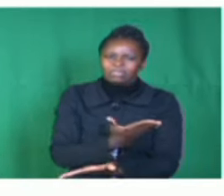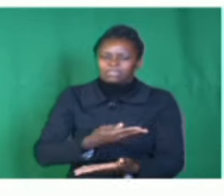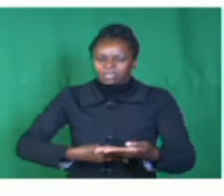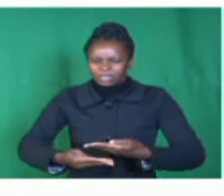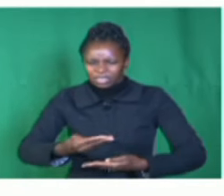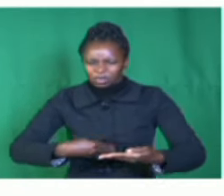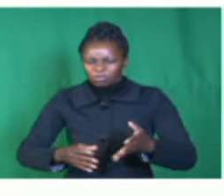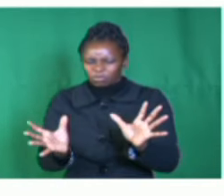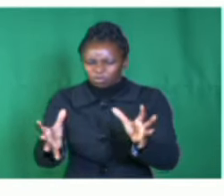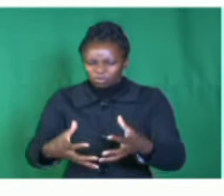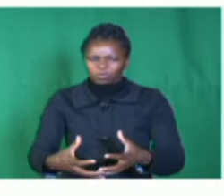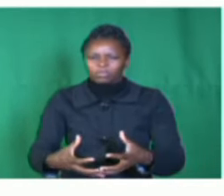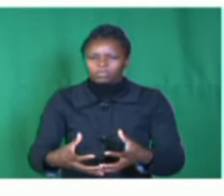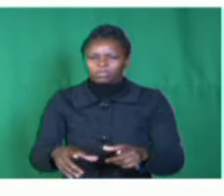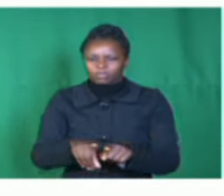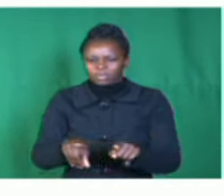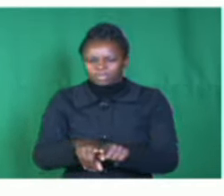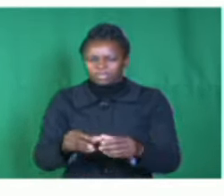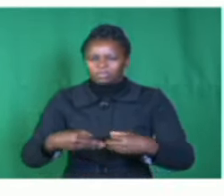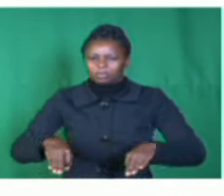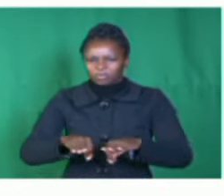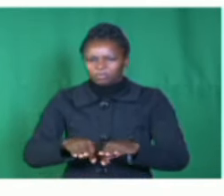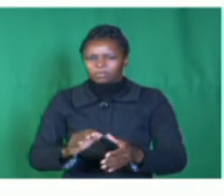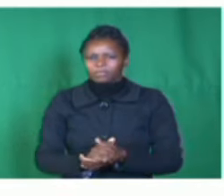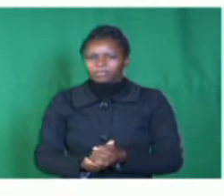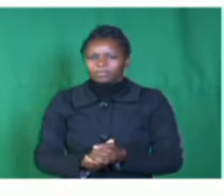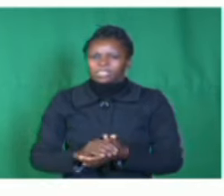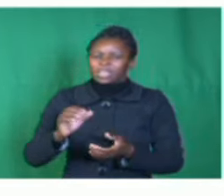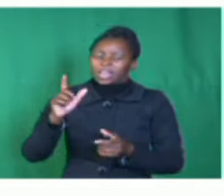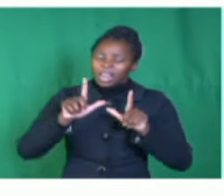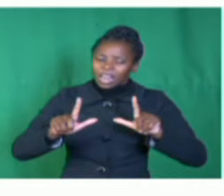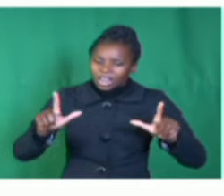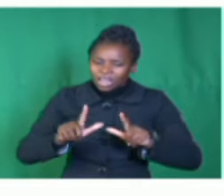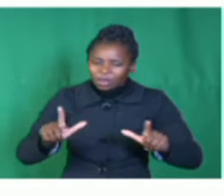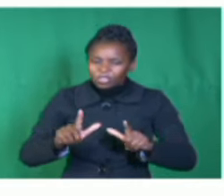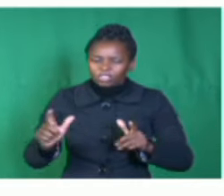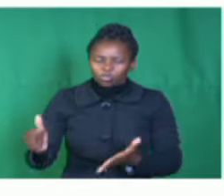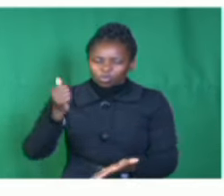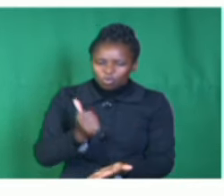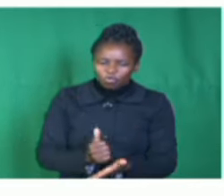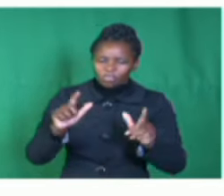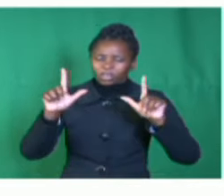in the same origin, and the use of European languages as official languages.